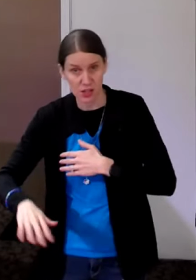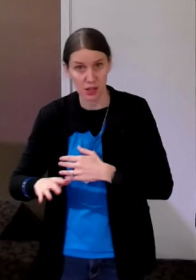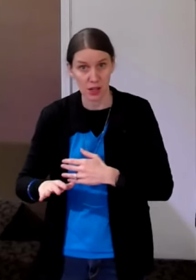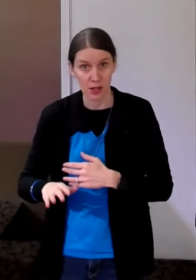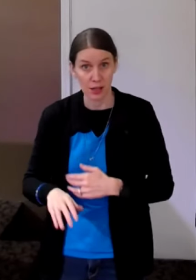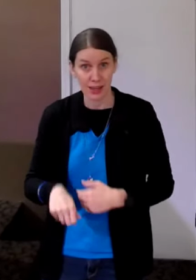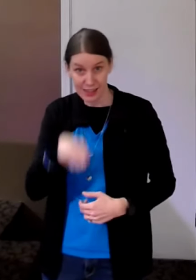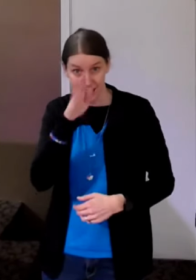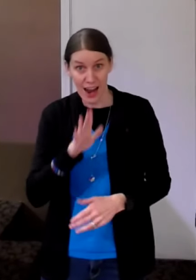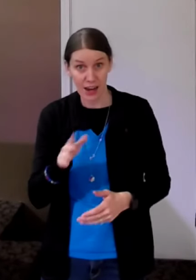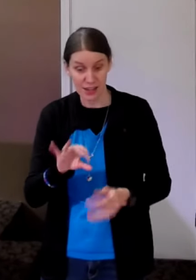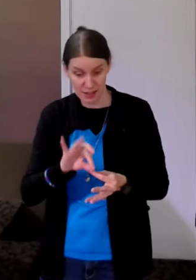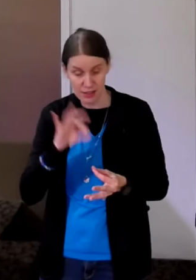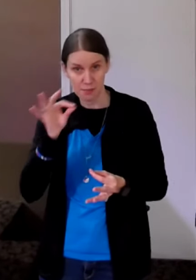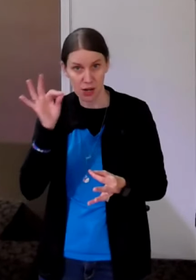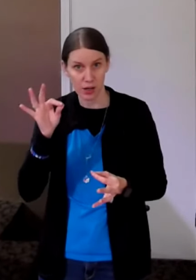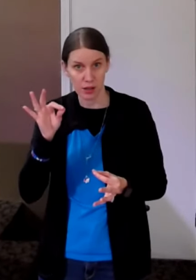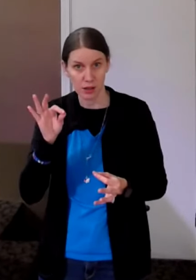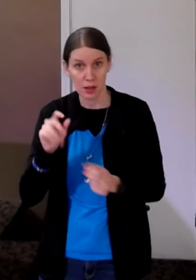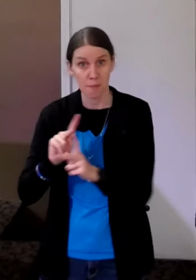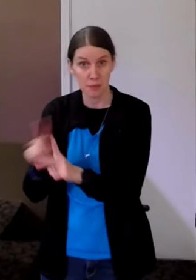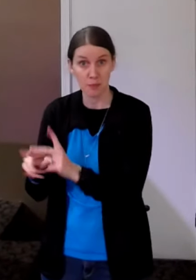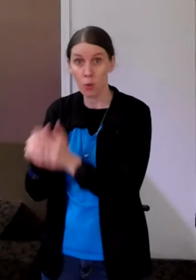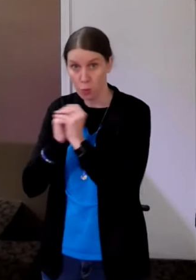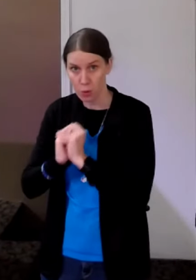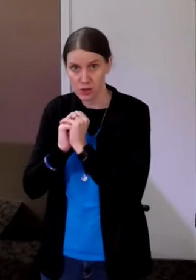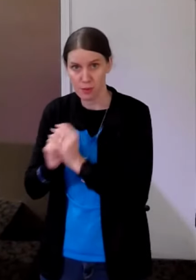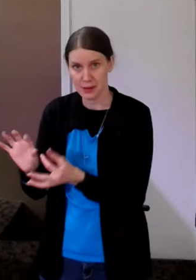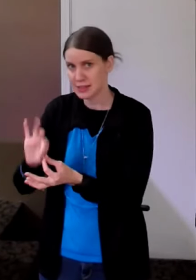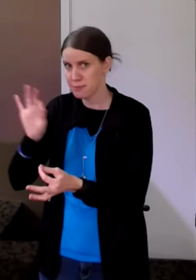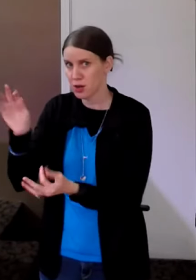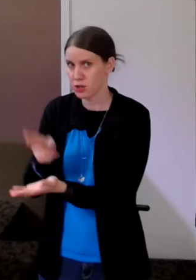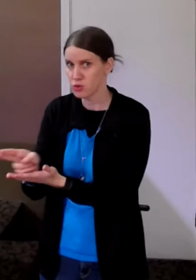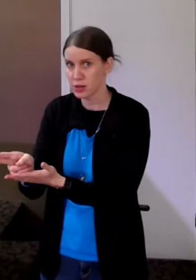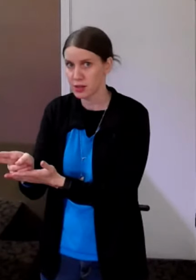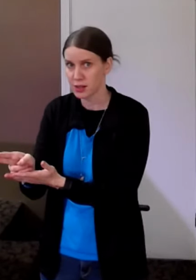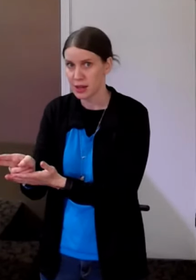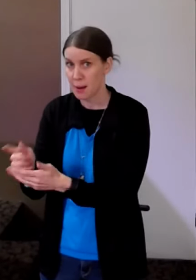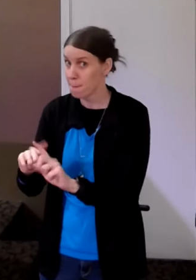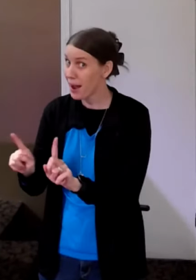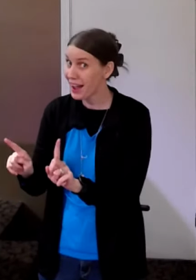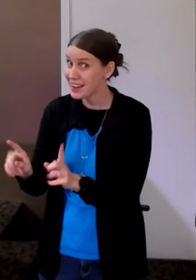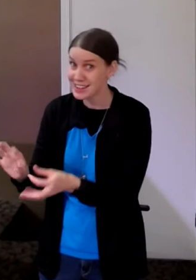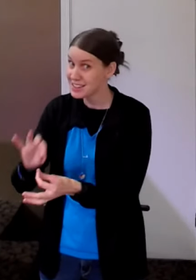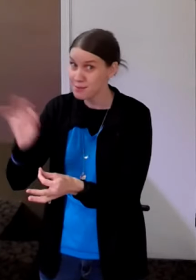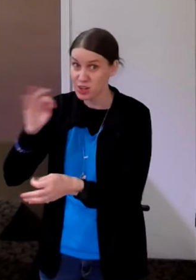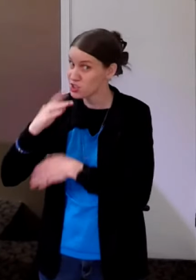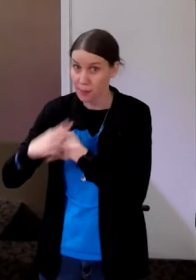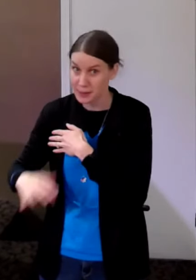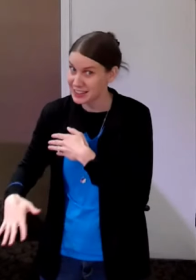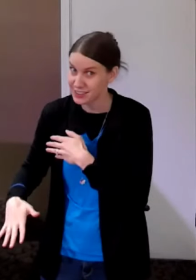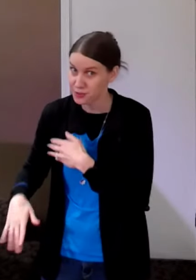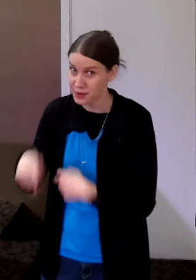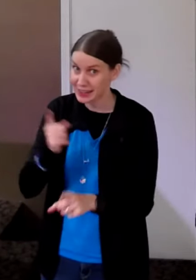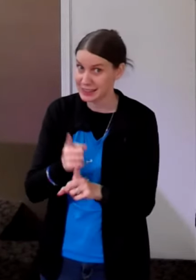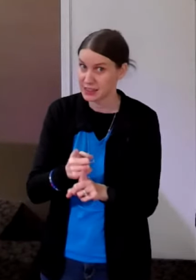spirit, and they that worship Him must worship in spirit and in truth, and spirits don't bleed blood, right?